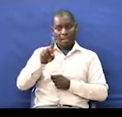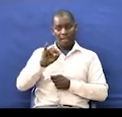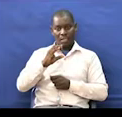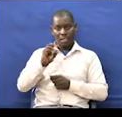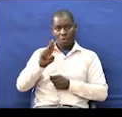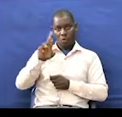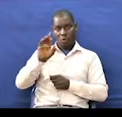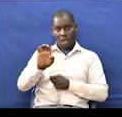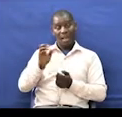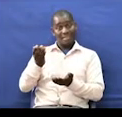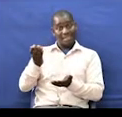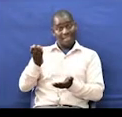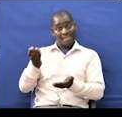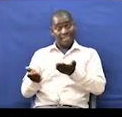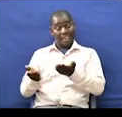Perpendicular